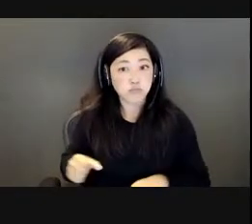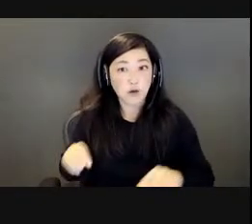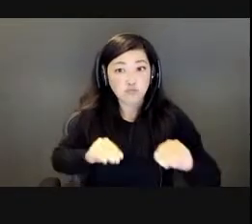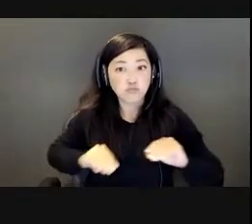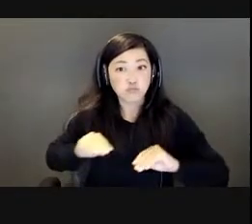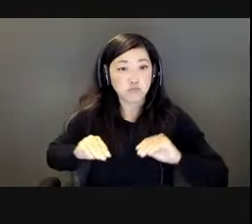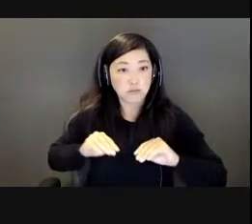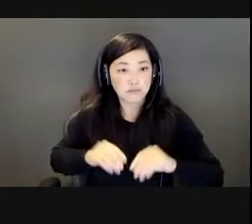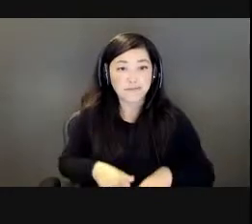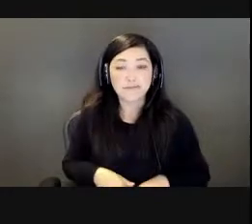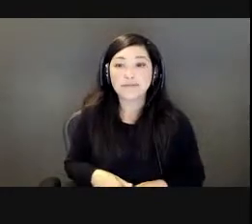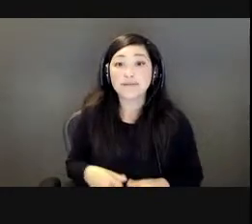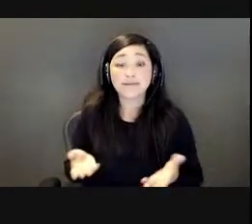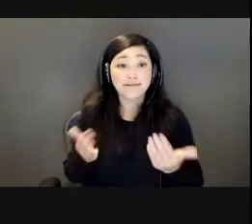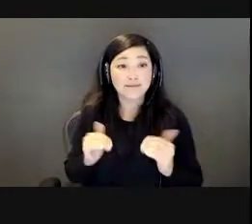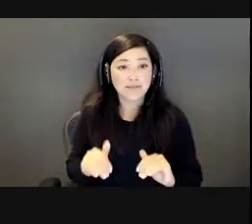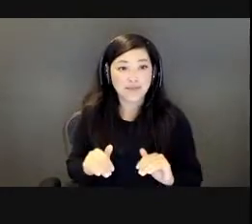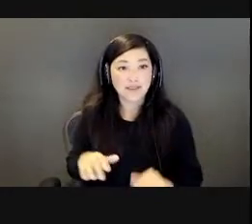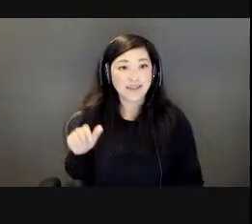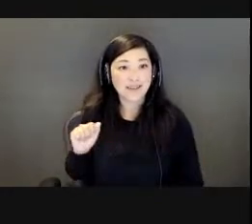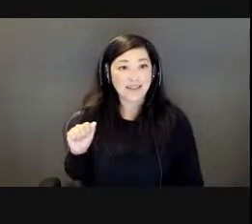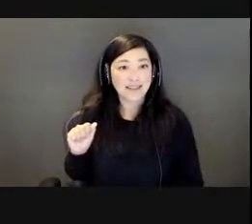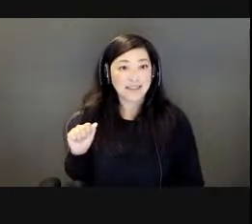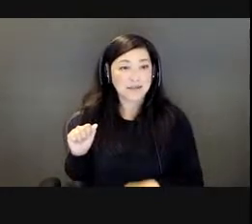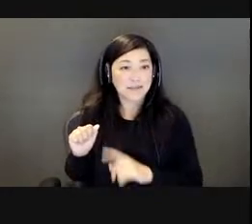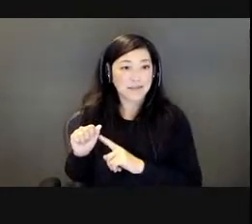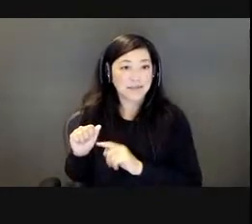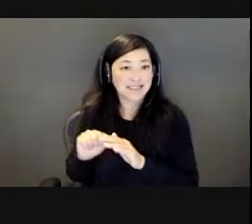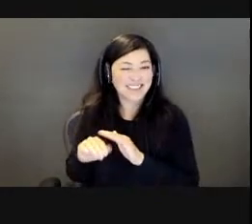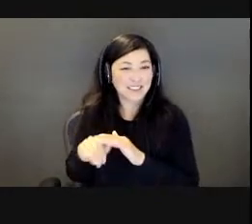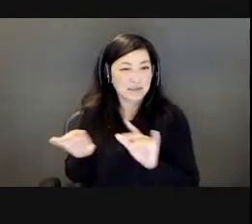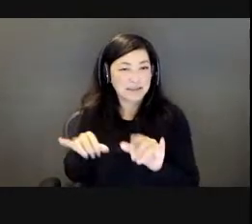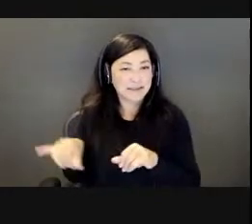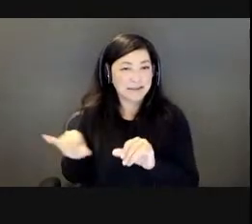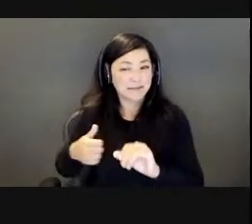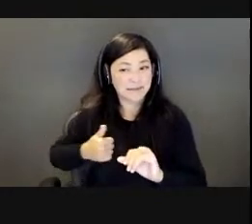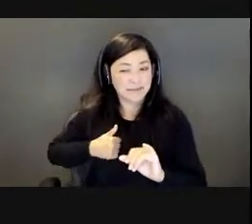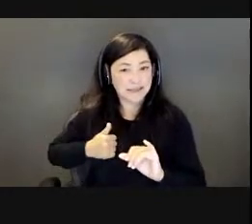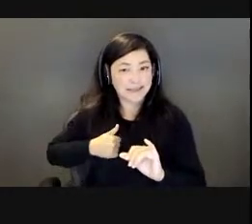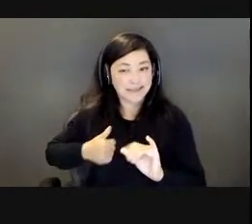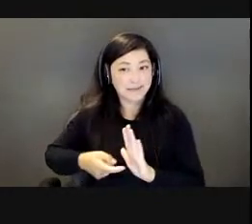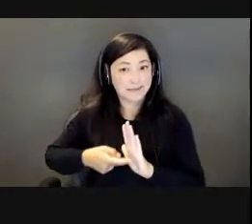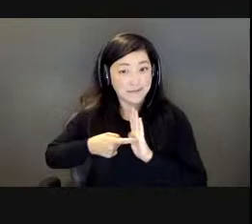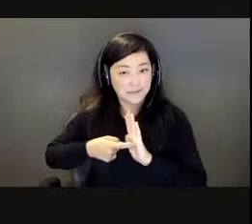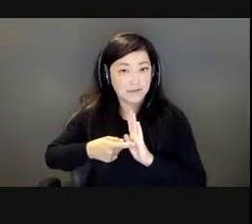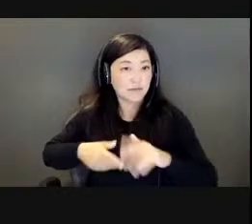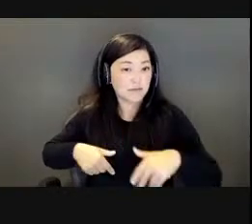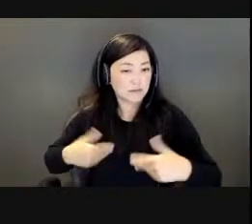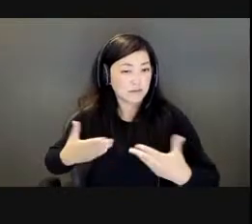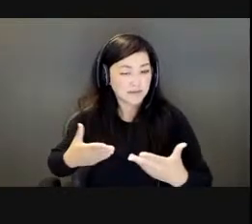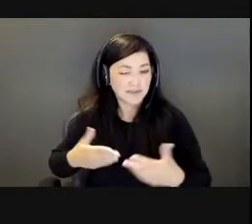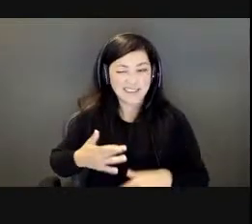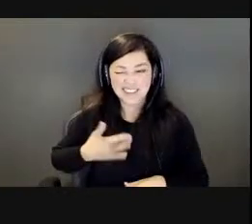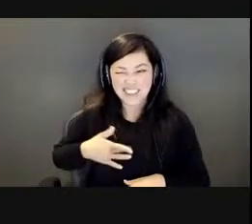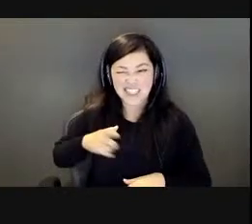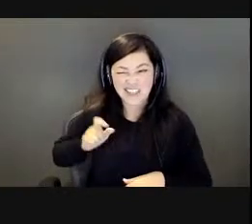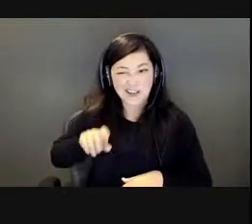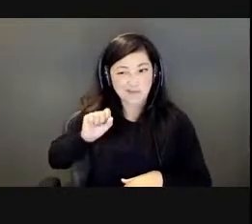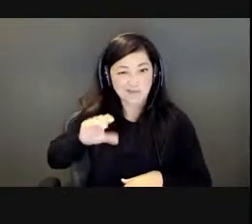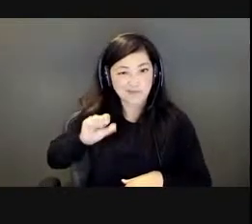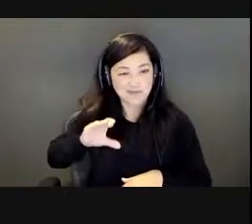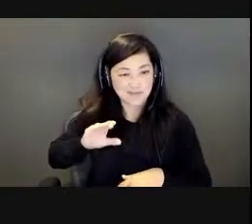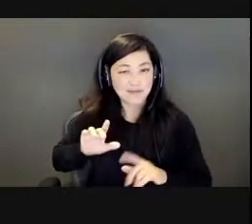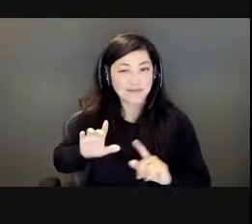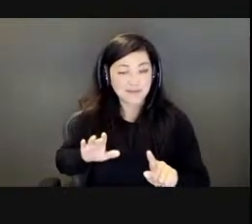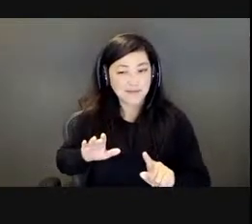The Accessibility Standards Canada mandate, I just thought I should touch on that a bit to put this presentation